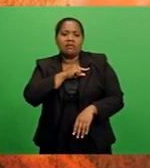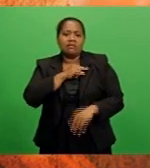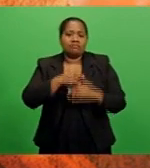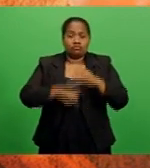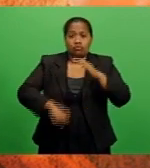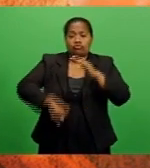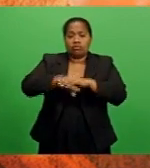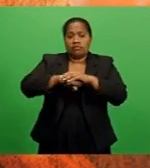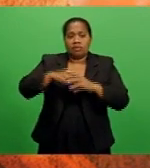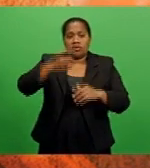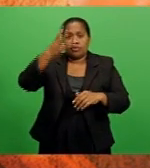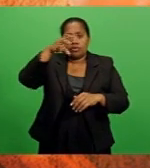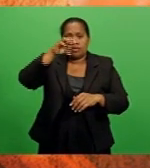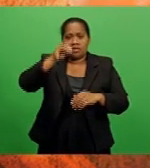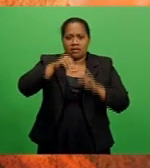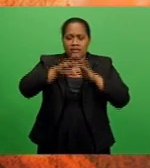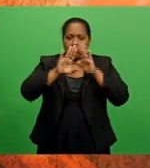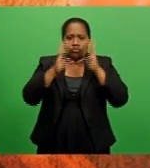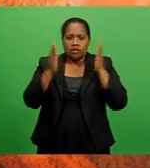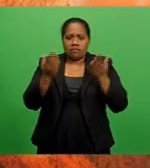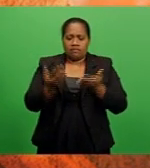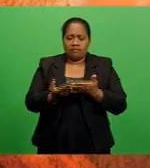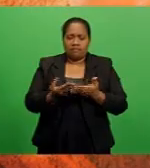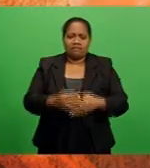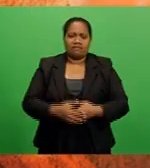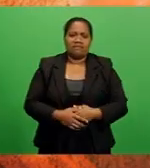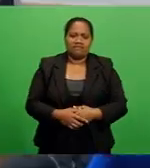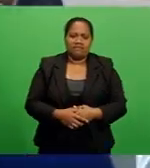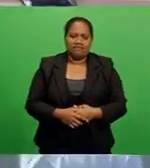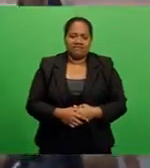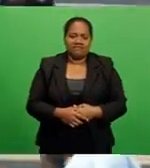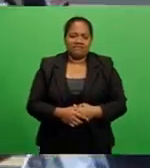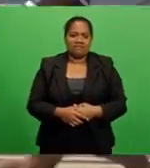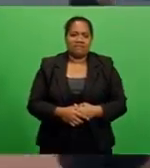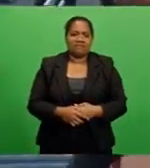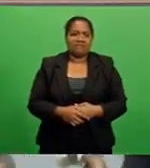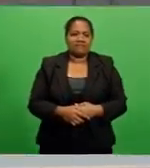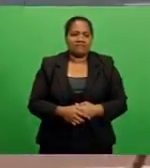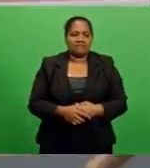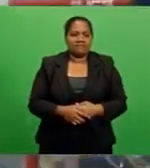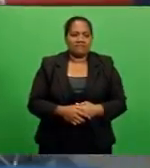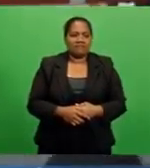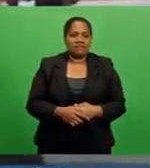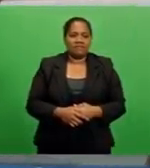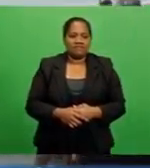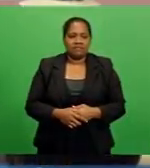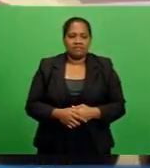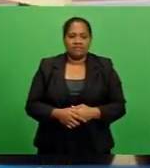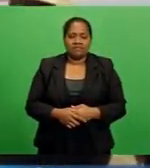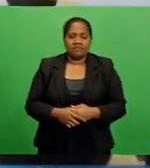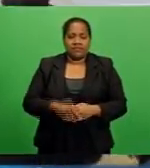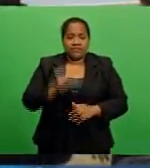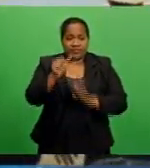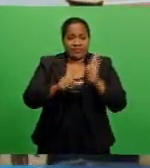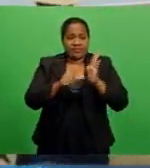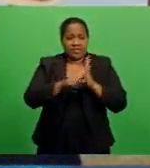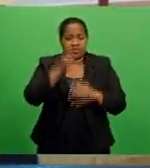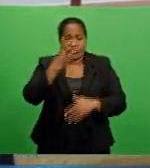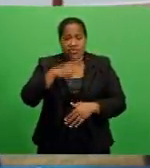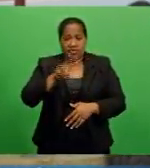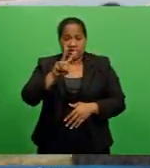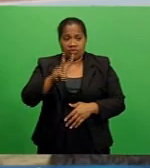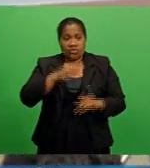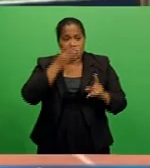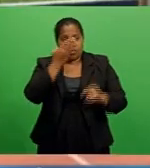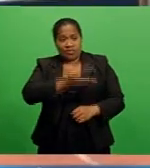top 30 in the world. Tale Materakula with the details. The 32-year-old is focusing on improving